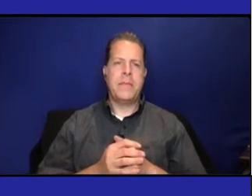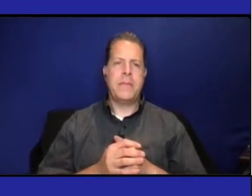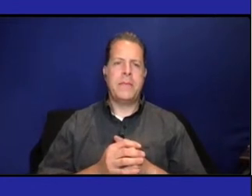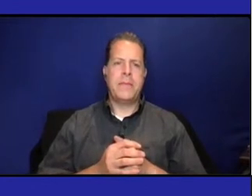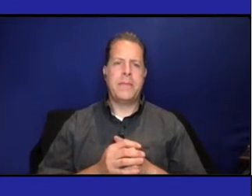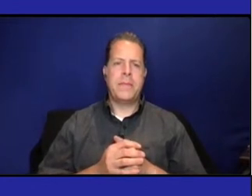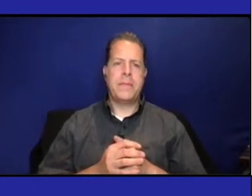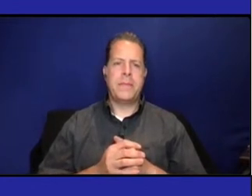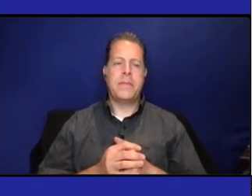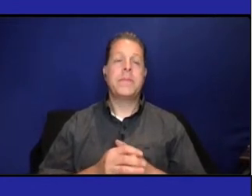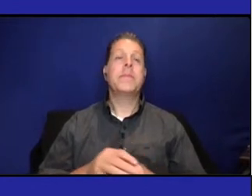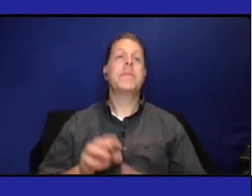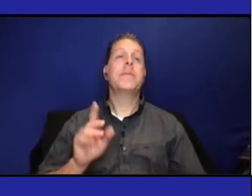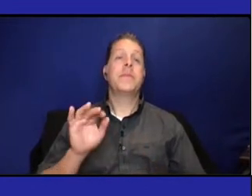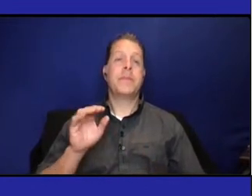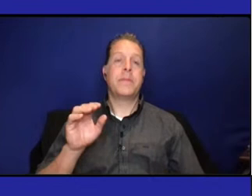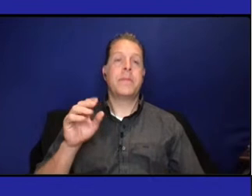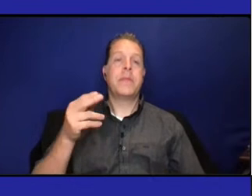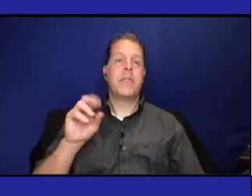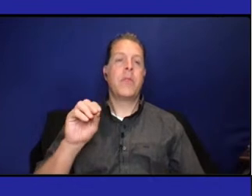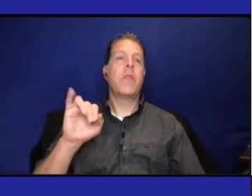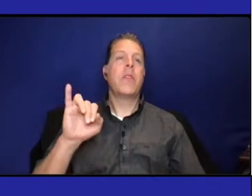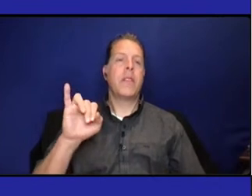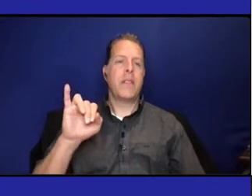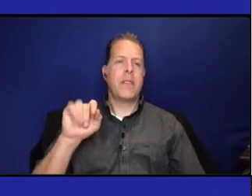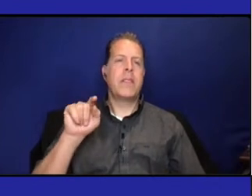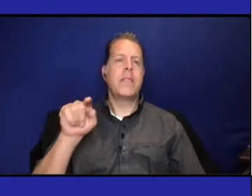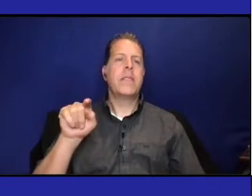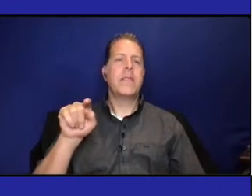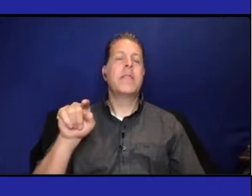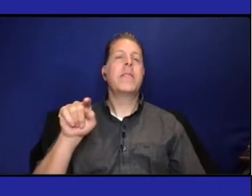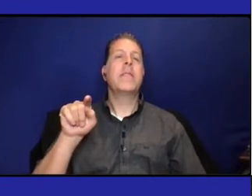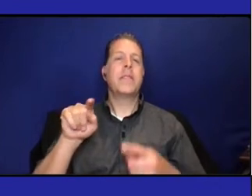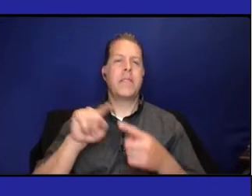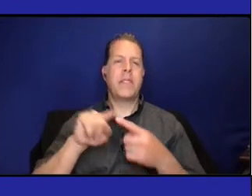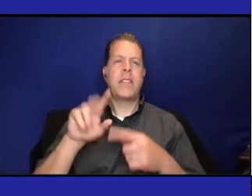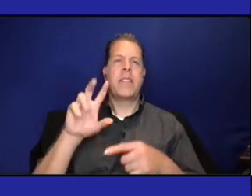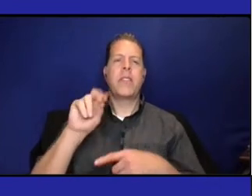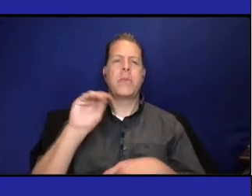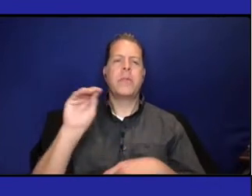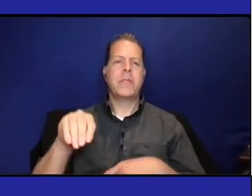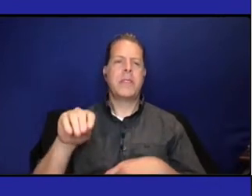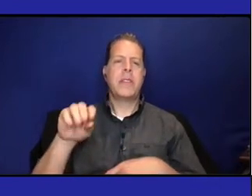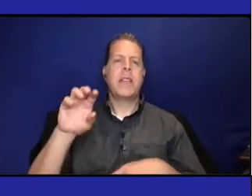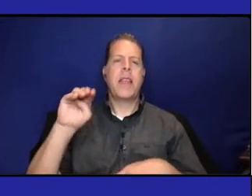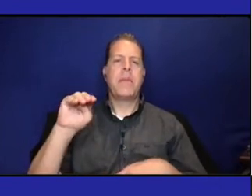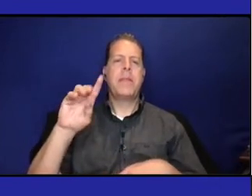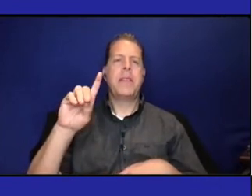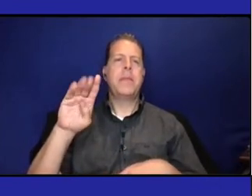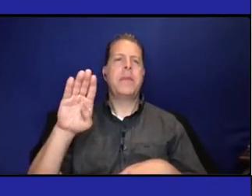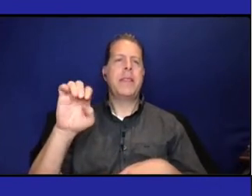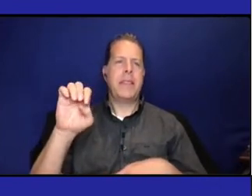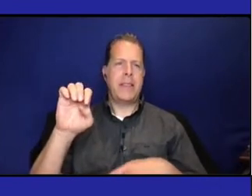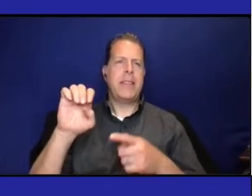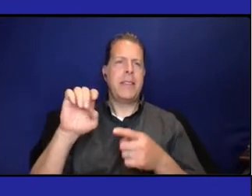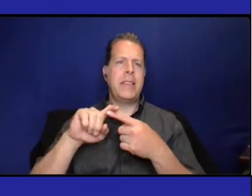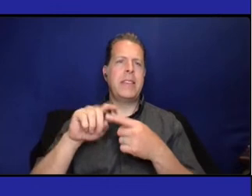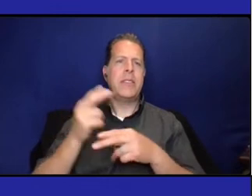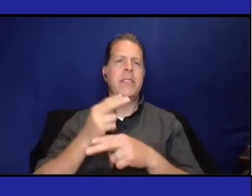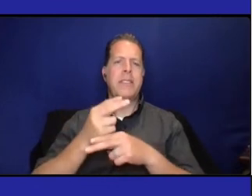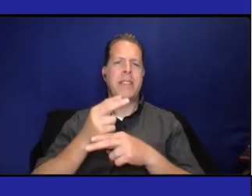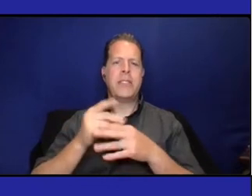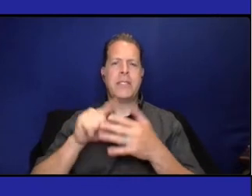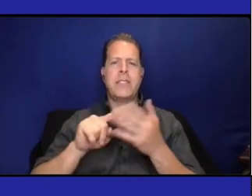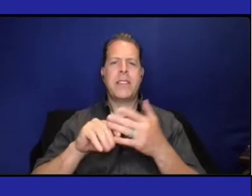So HROI does have a 30% MWBE utilization plan with the subcontractor, Betts Mitchell